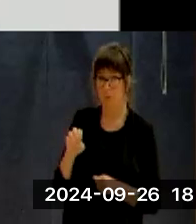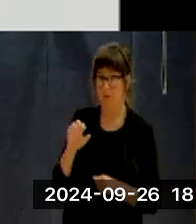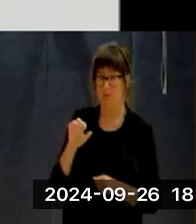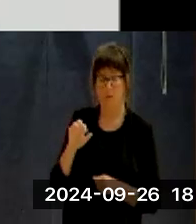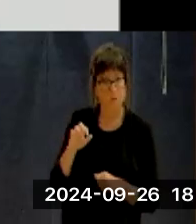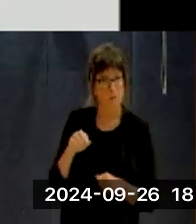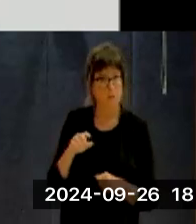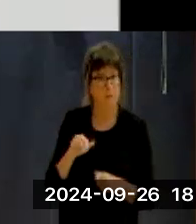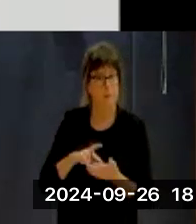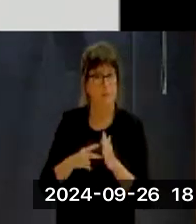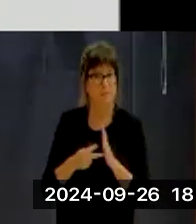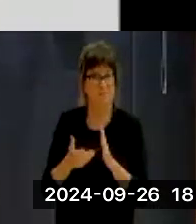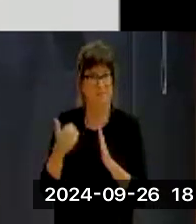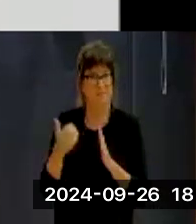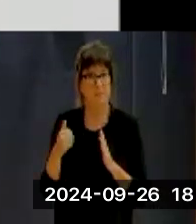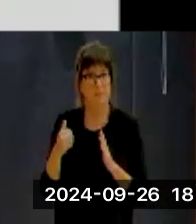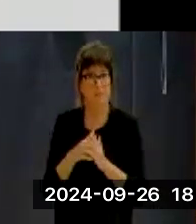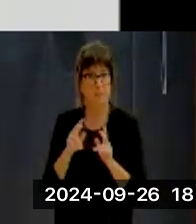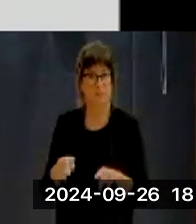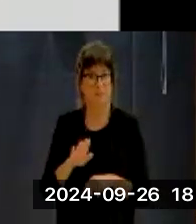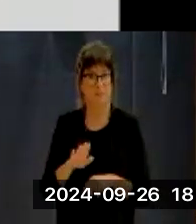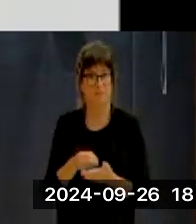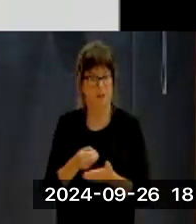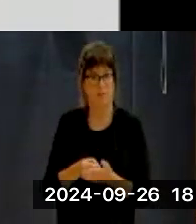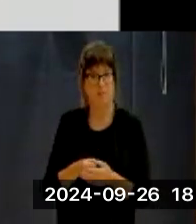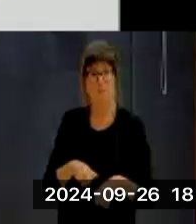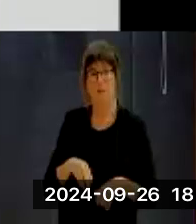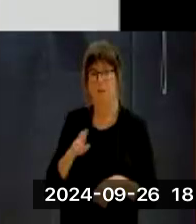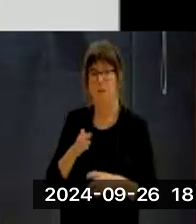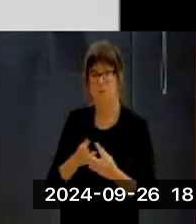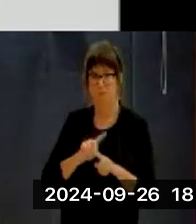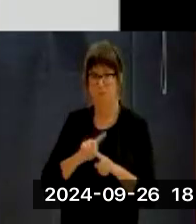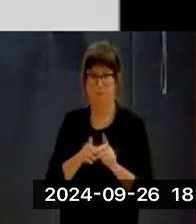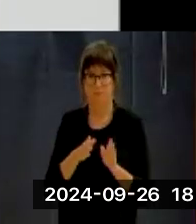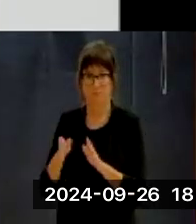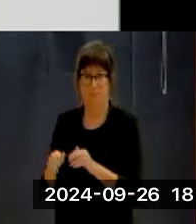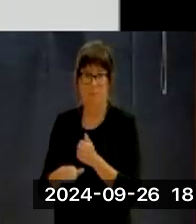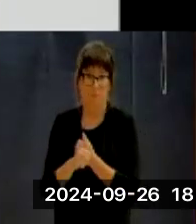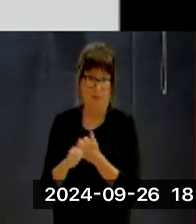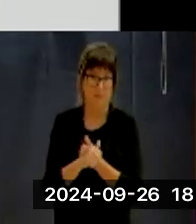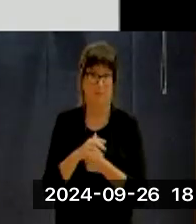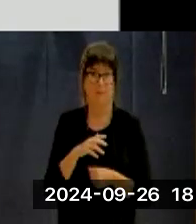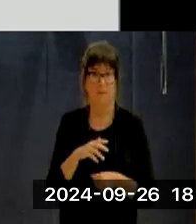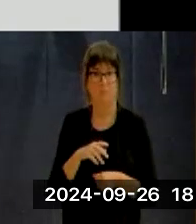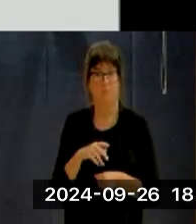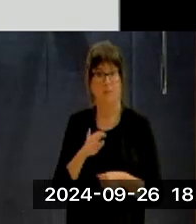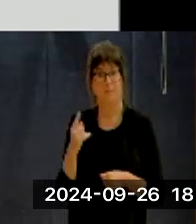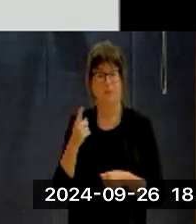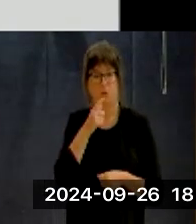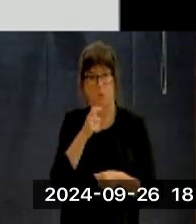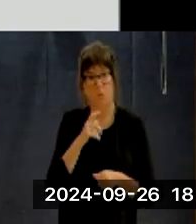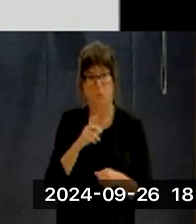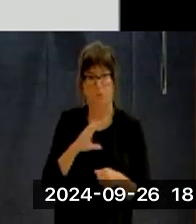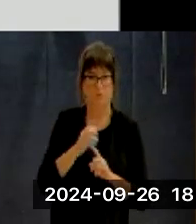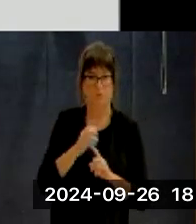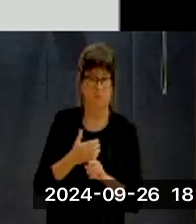vulnerable person's funds or assets through persuasion, domination, and threats by someone who assumes a position of power or trust.